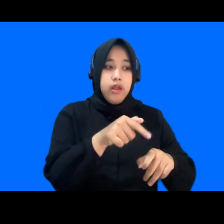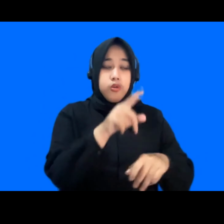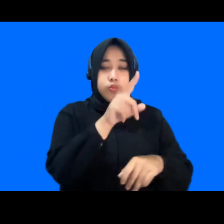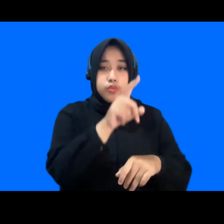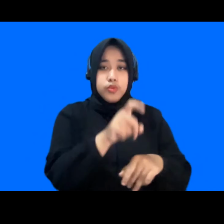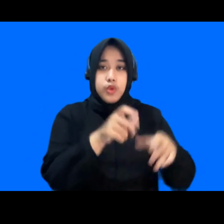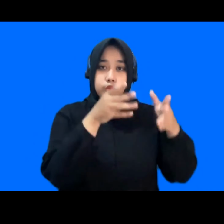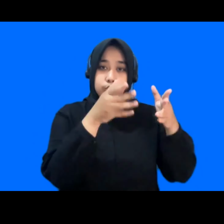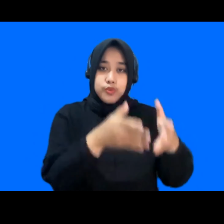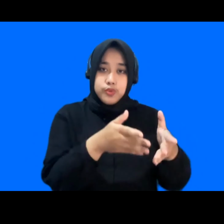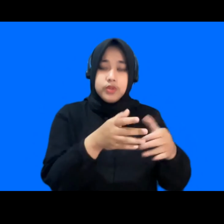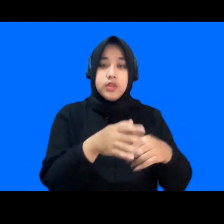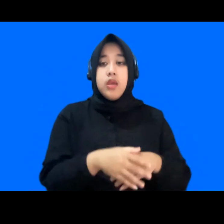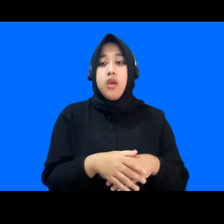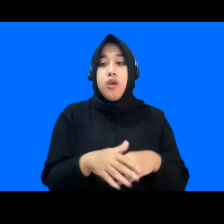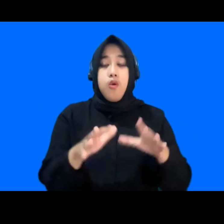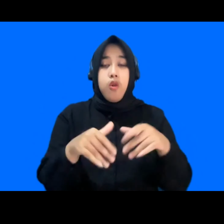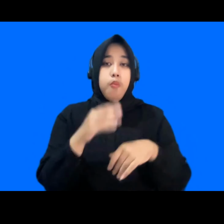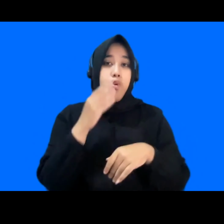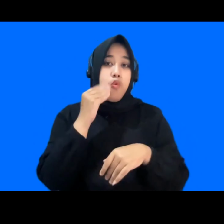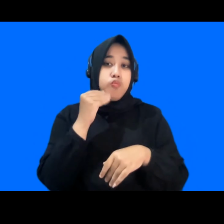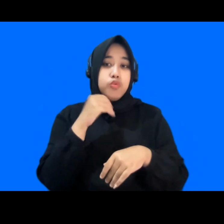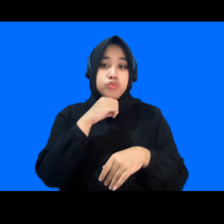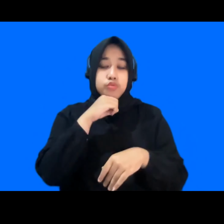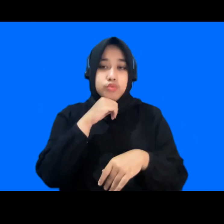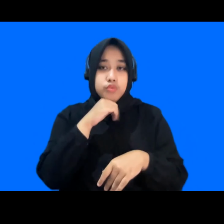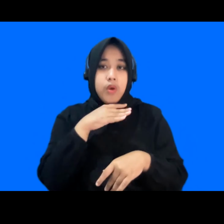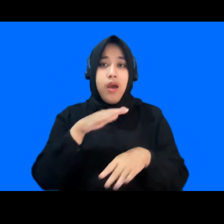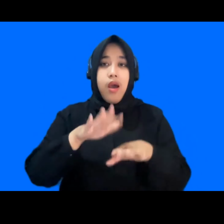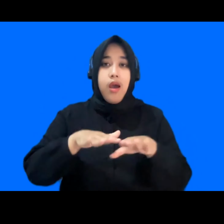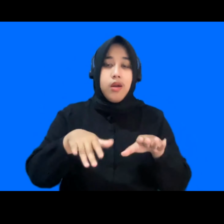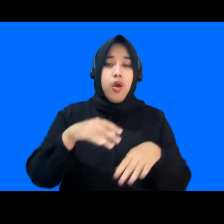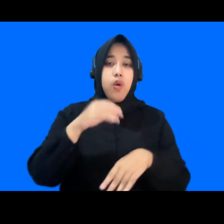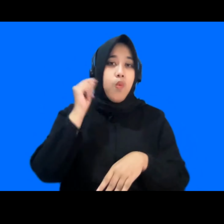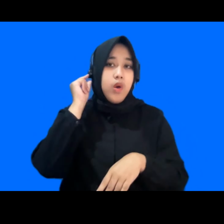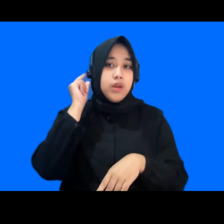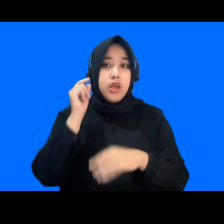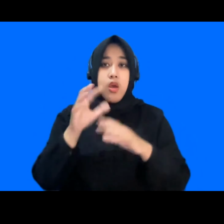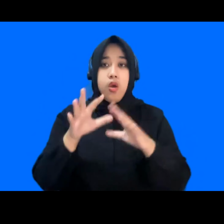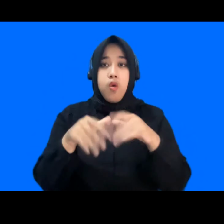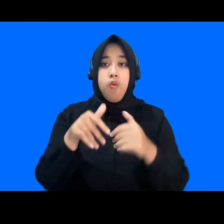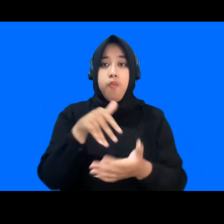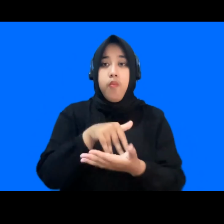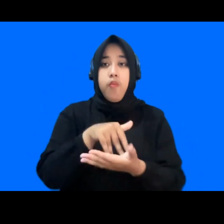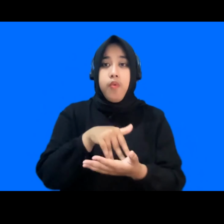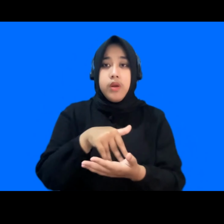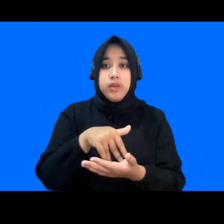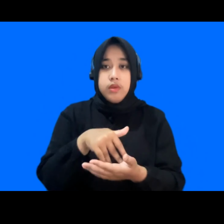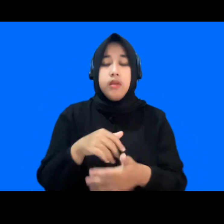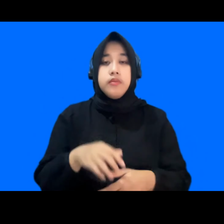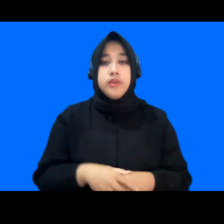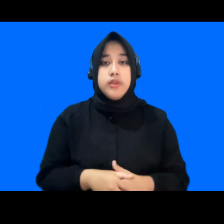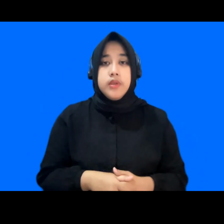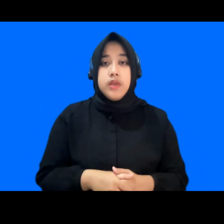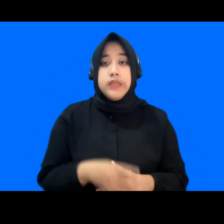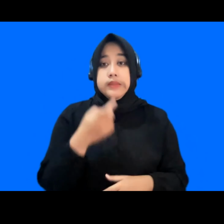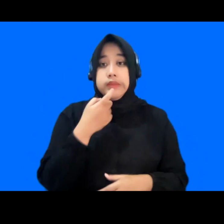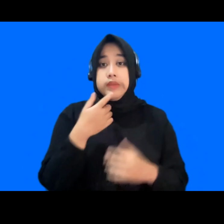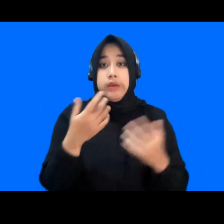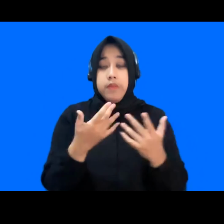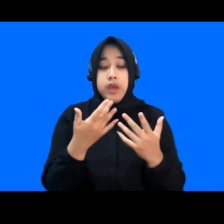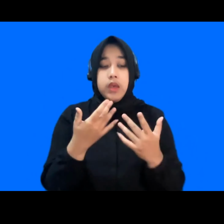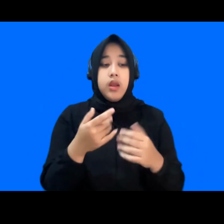and other marginalized and vulnerable groups in the cities can come together to make cities more smart, inclusive, sustainable, and